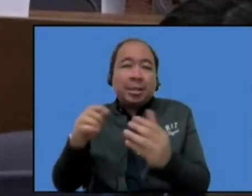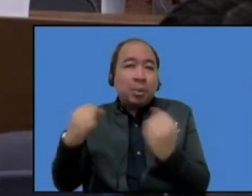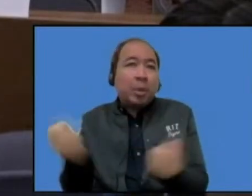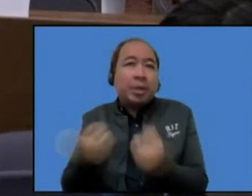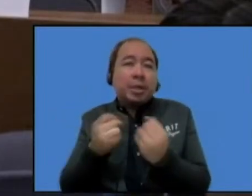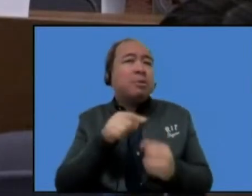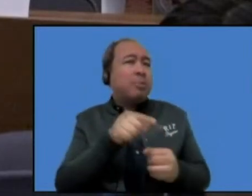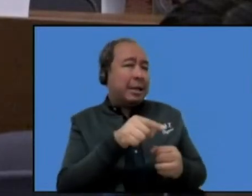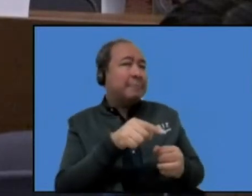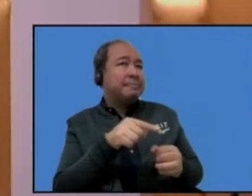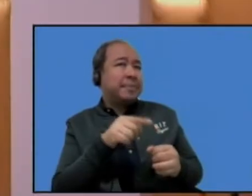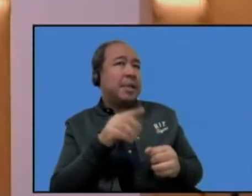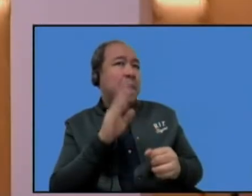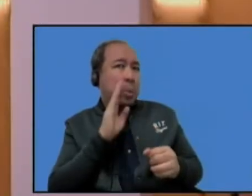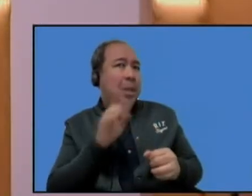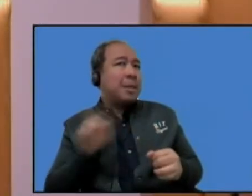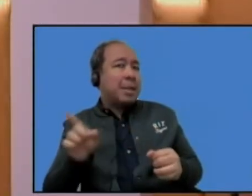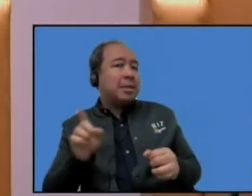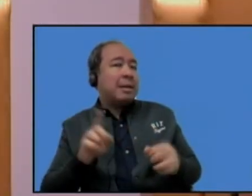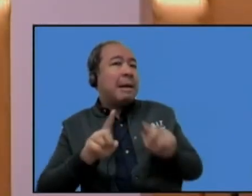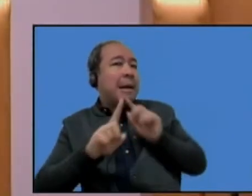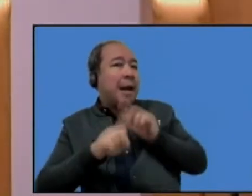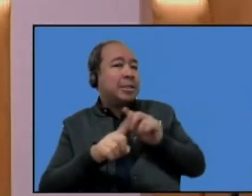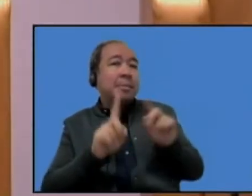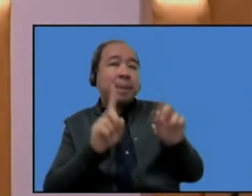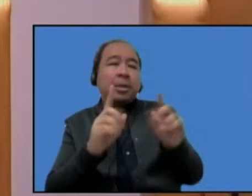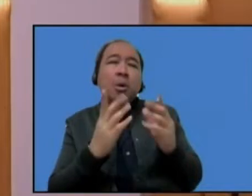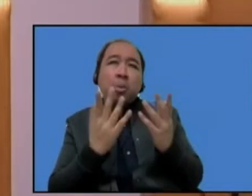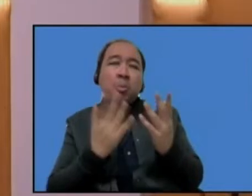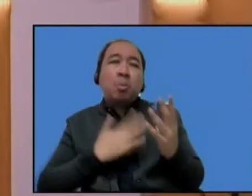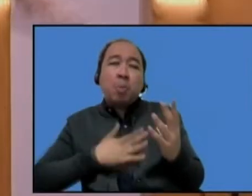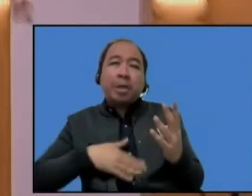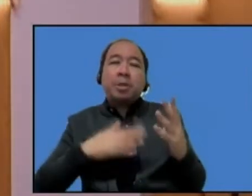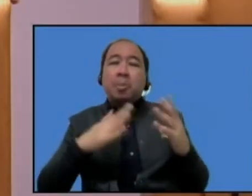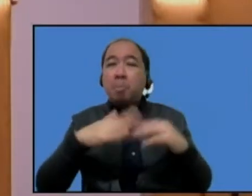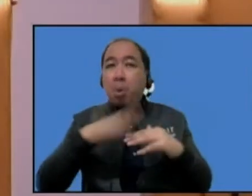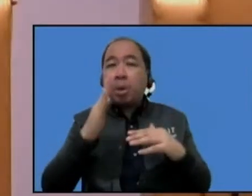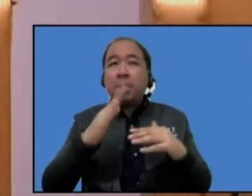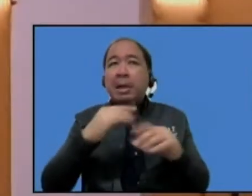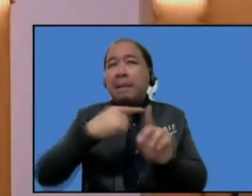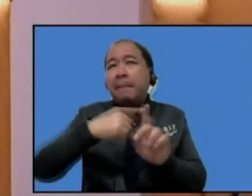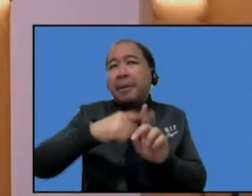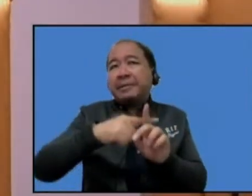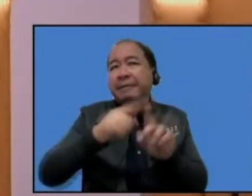and I mean, we wanted a more constructive question, but that's fine. He'll answer the question, please.